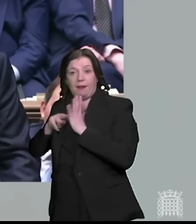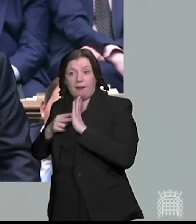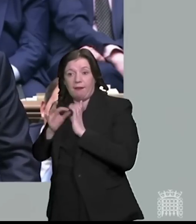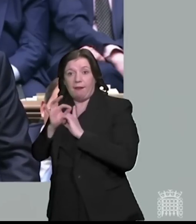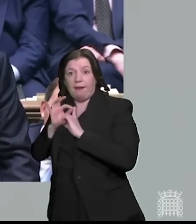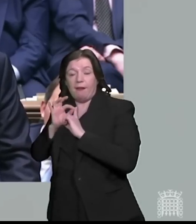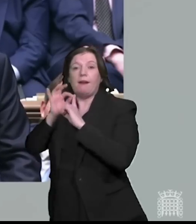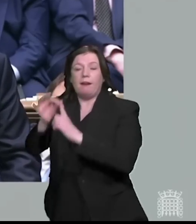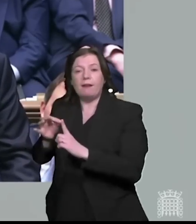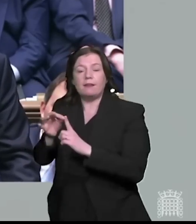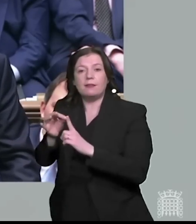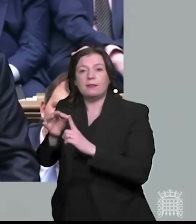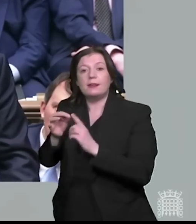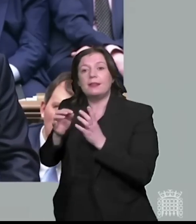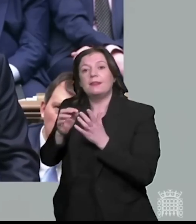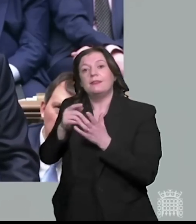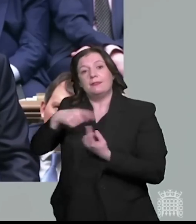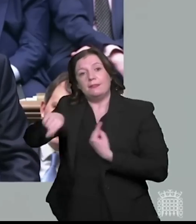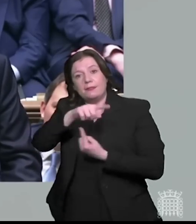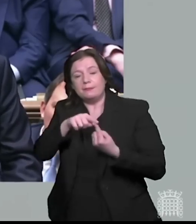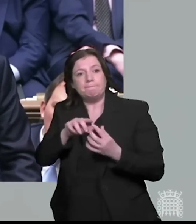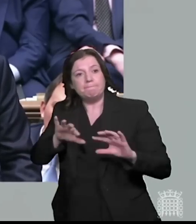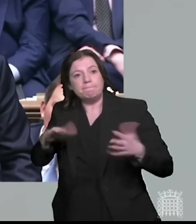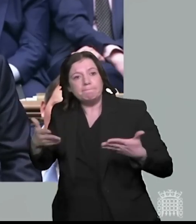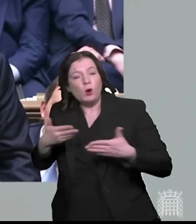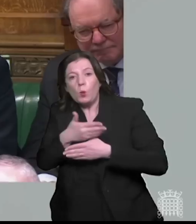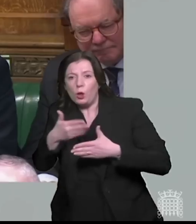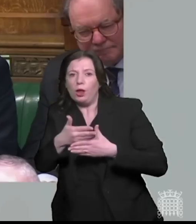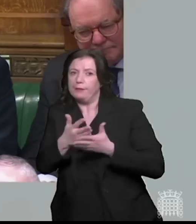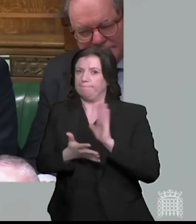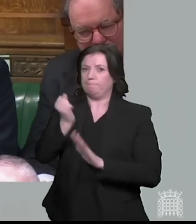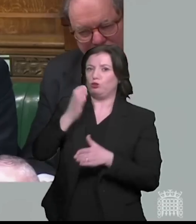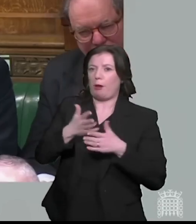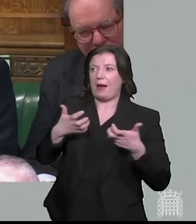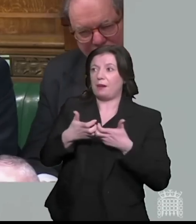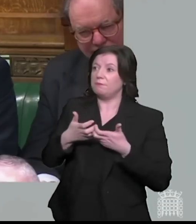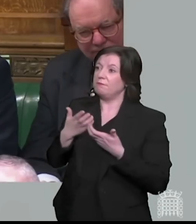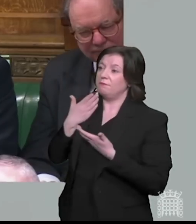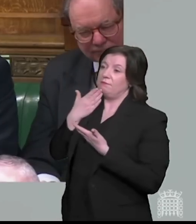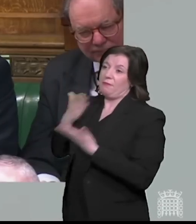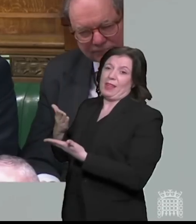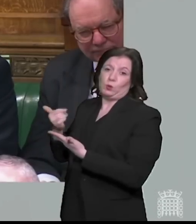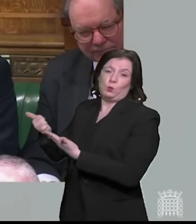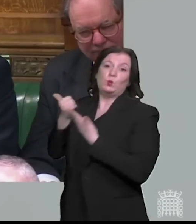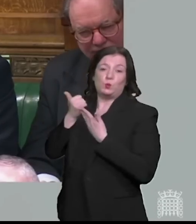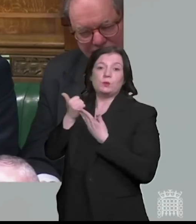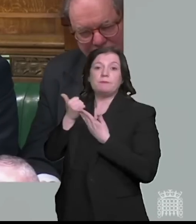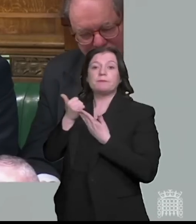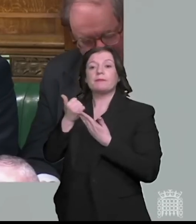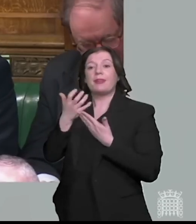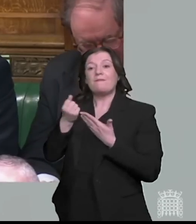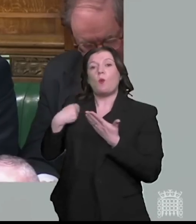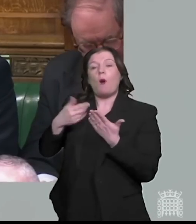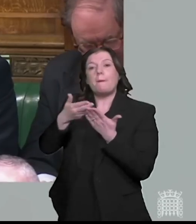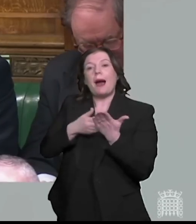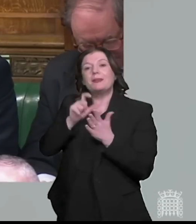his groundbreaking work on tackling economic inactivity. I thank him for that. And today we publish a white paper